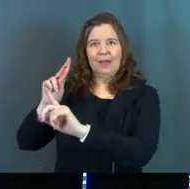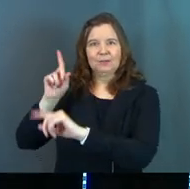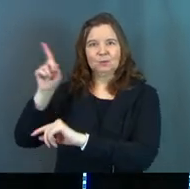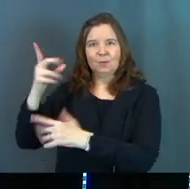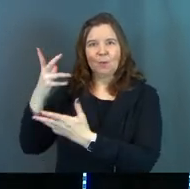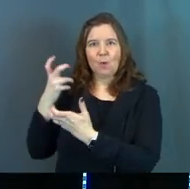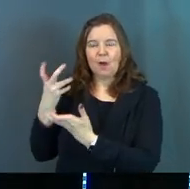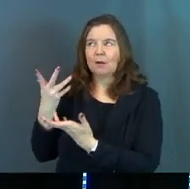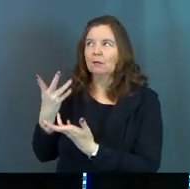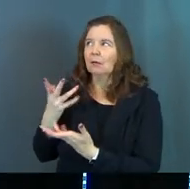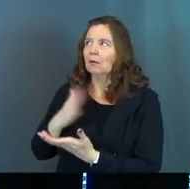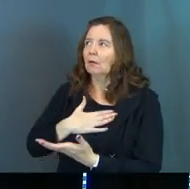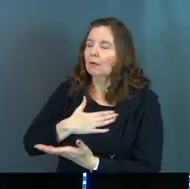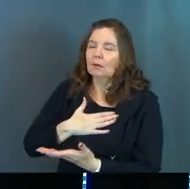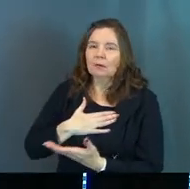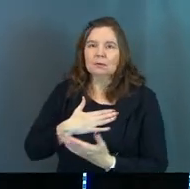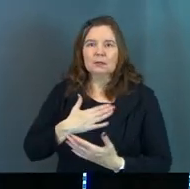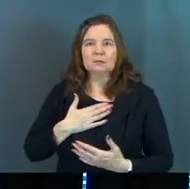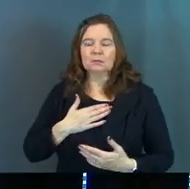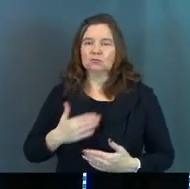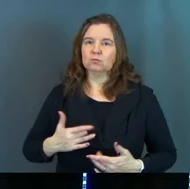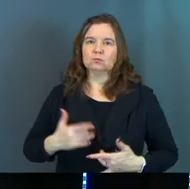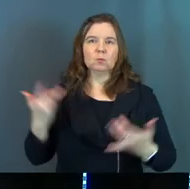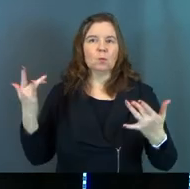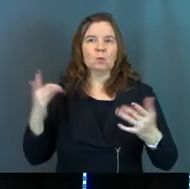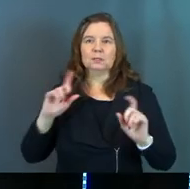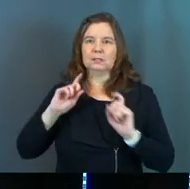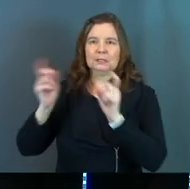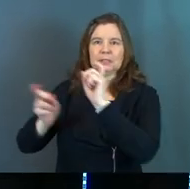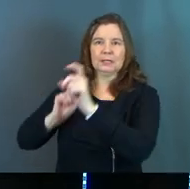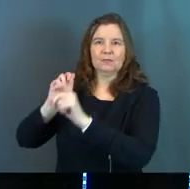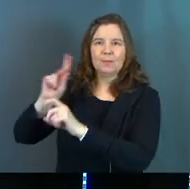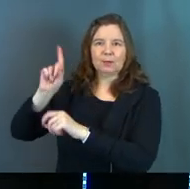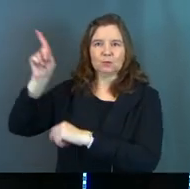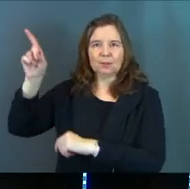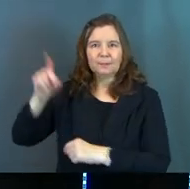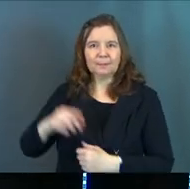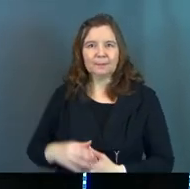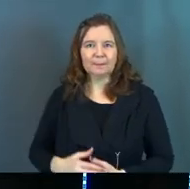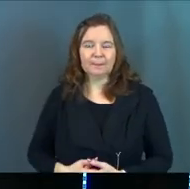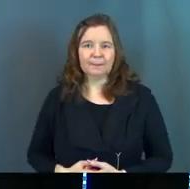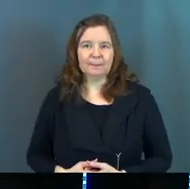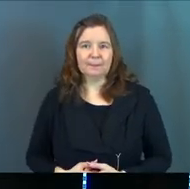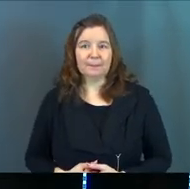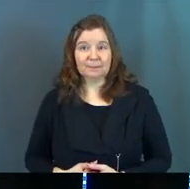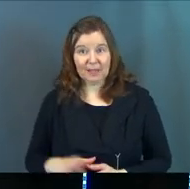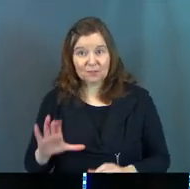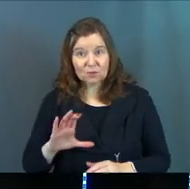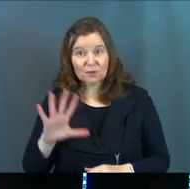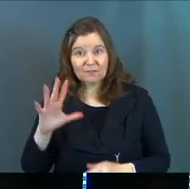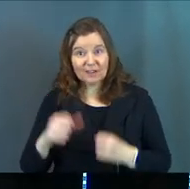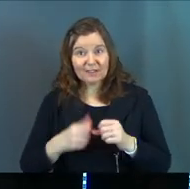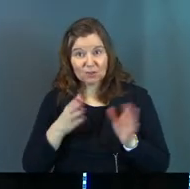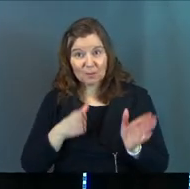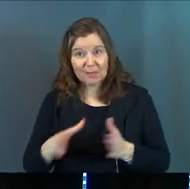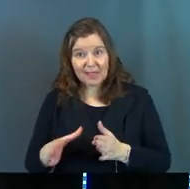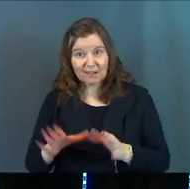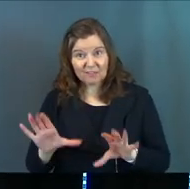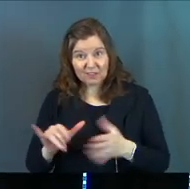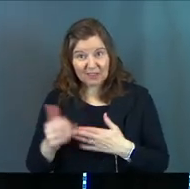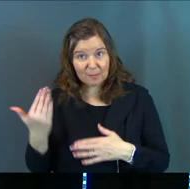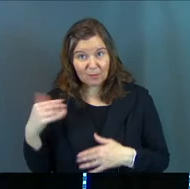him. It's my greatest joy, is to give back to him. You ever do five-year planning?